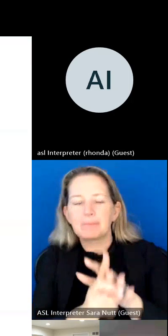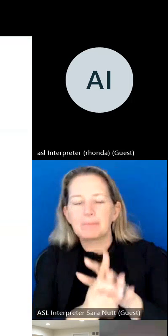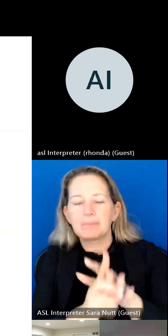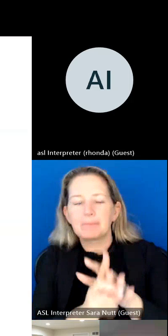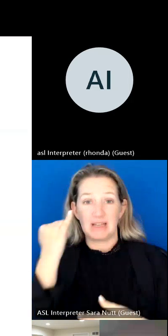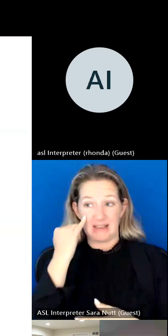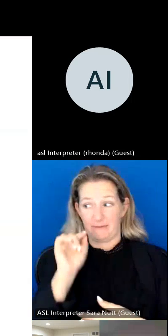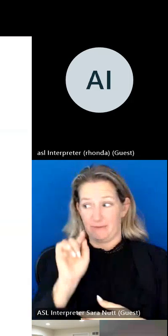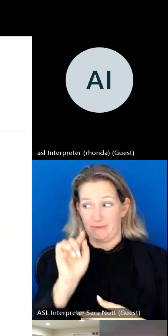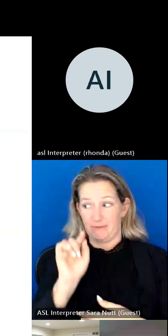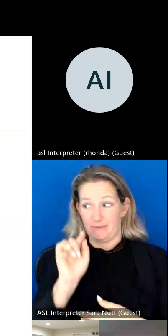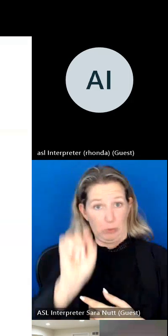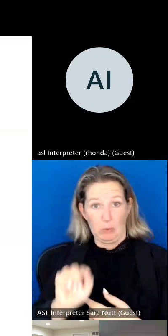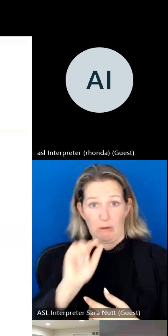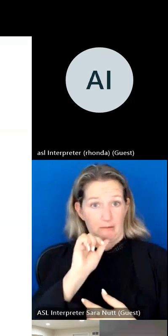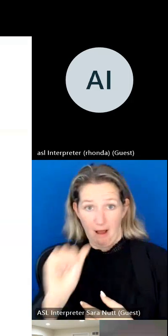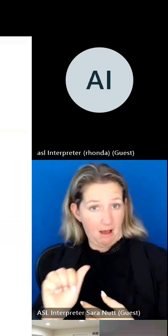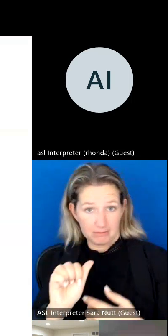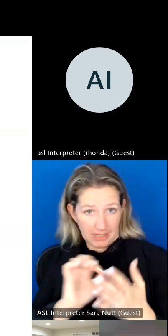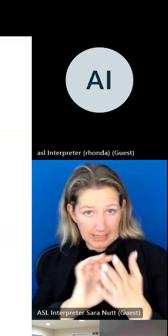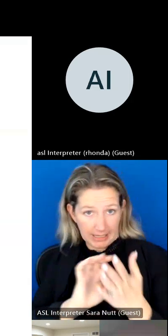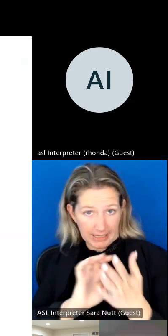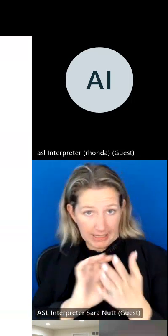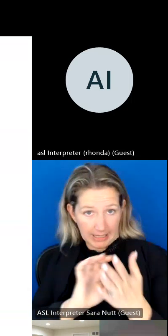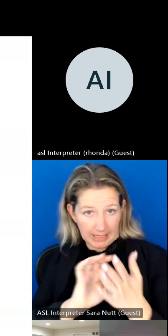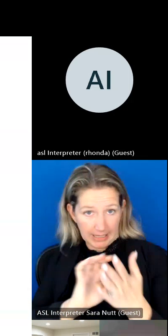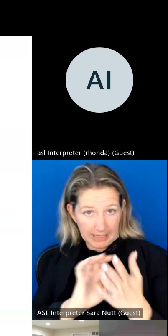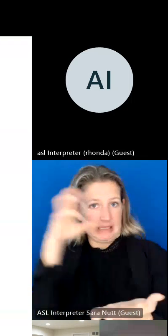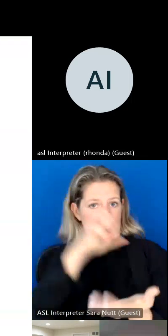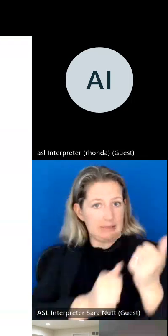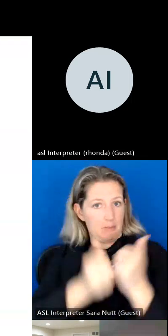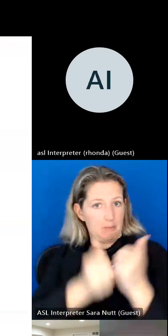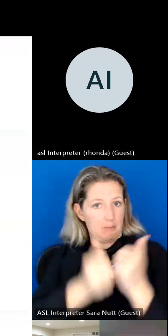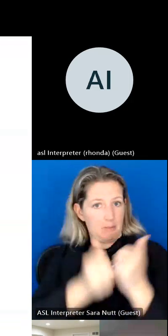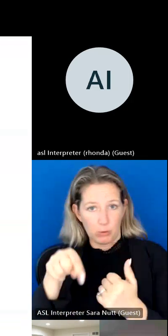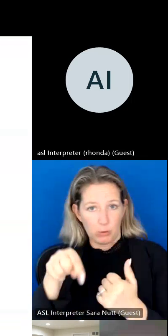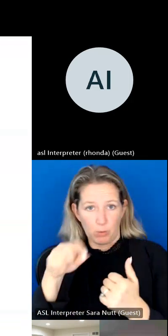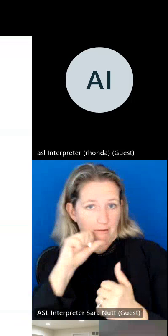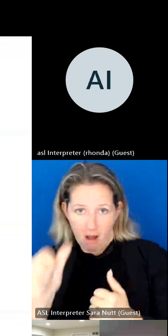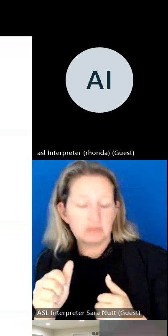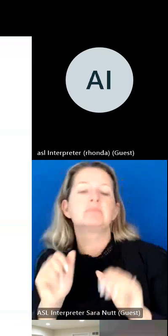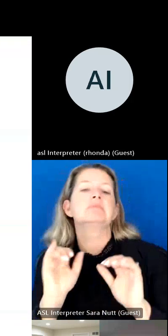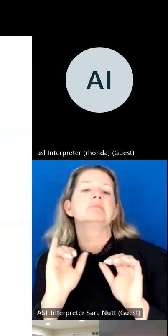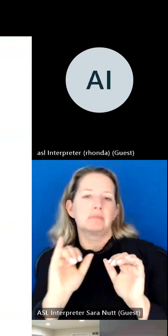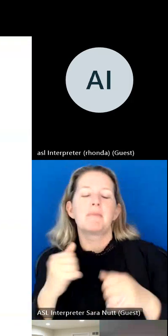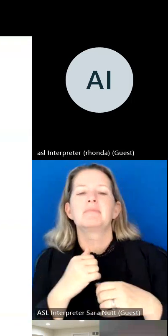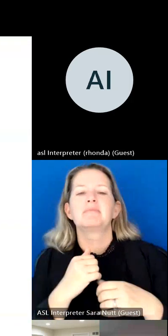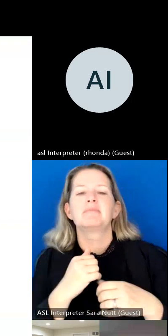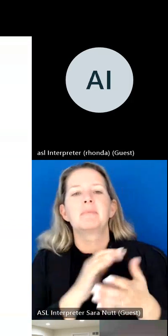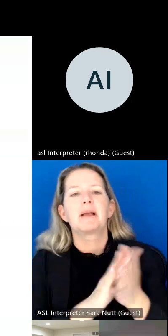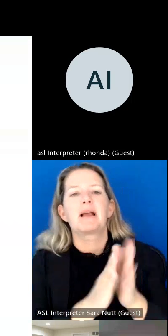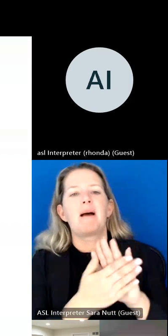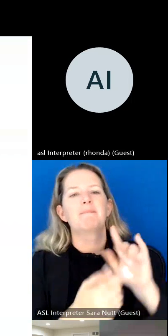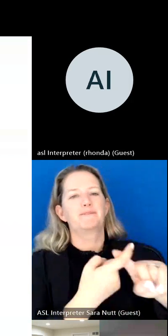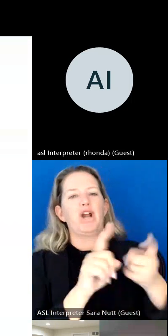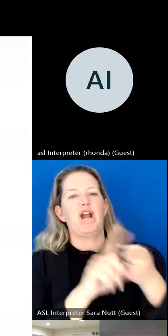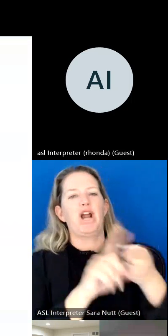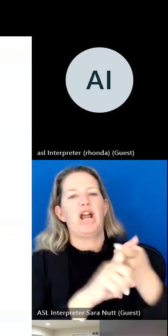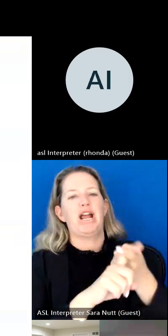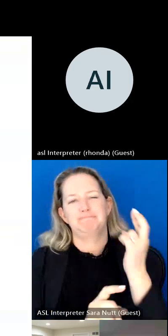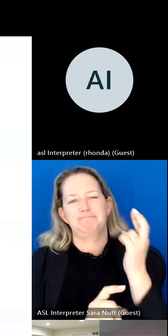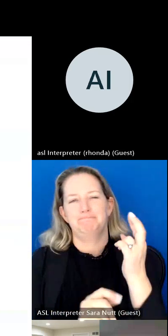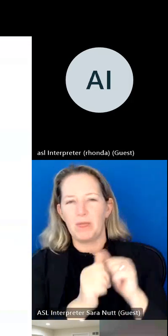guessing that most of you are not technically accountants, make friends with your agency accountants, because you can help them and they can help